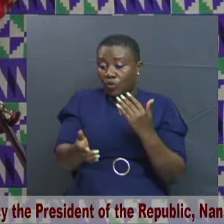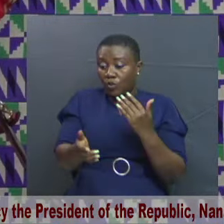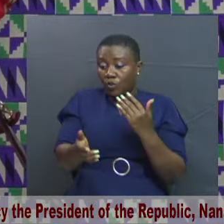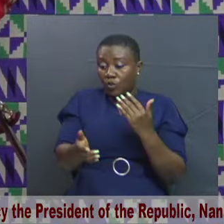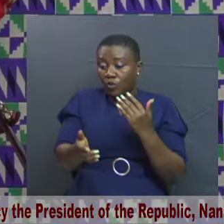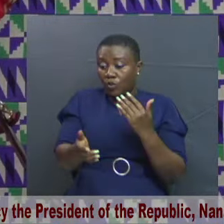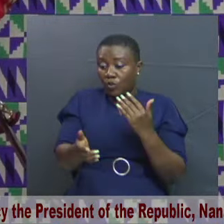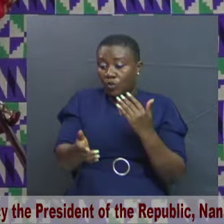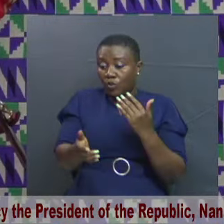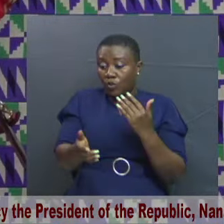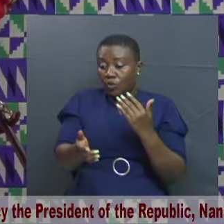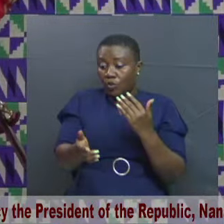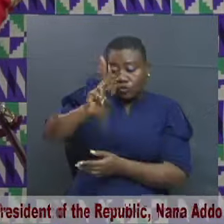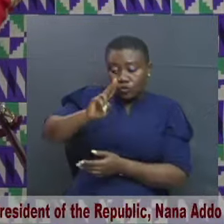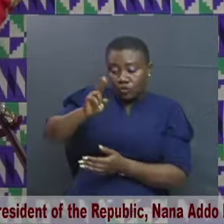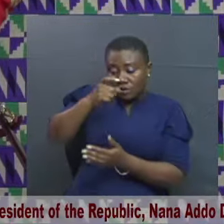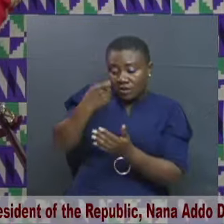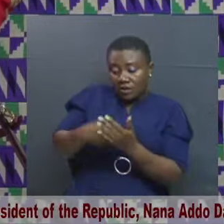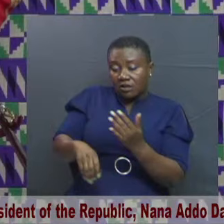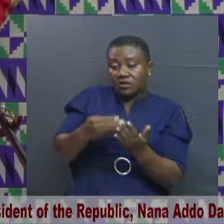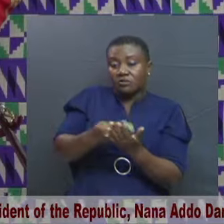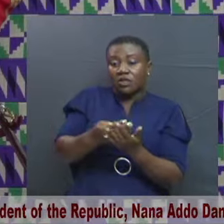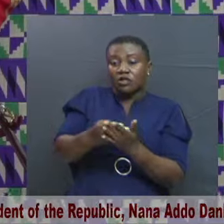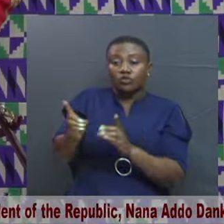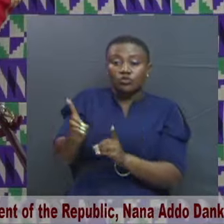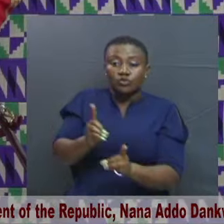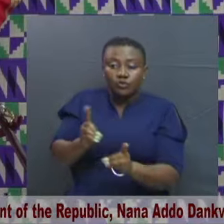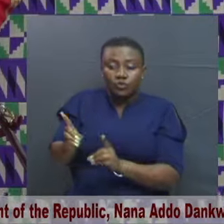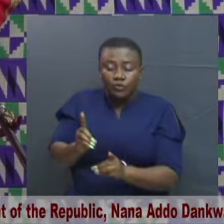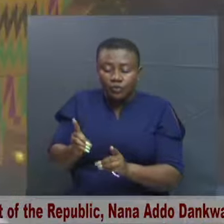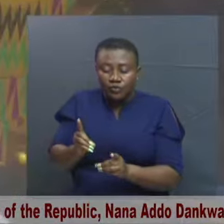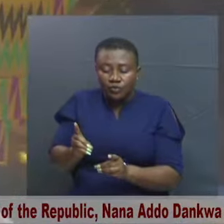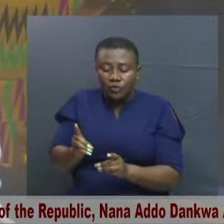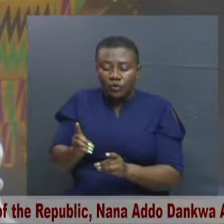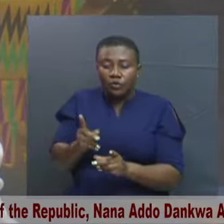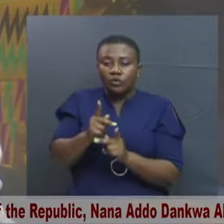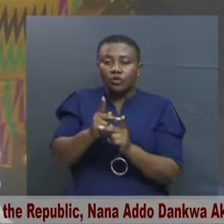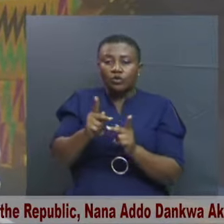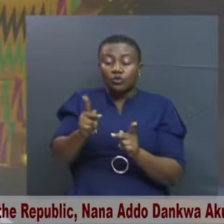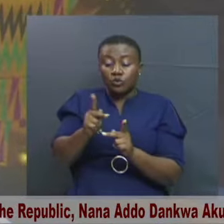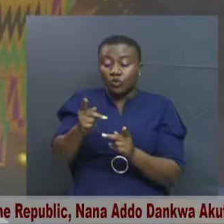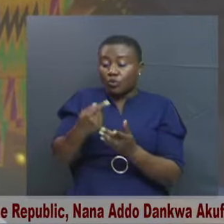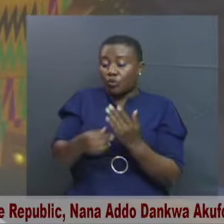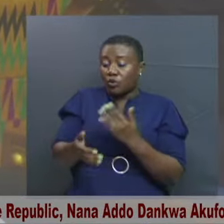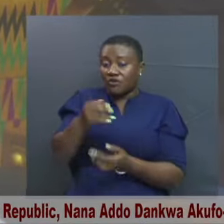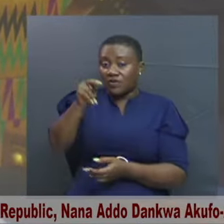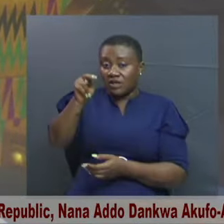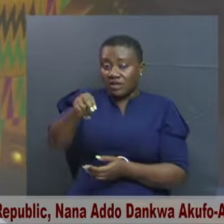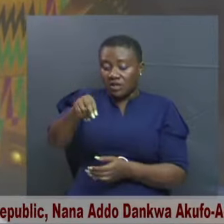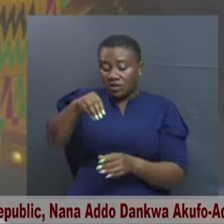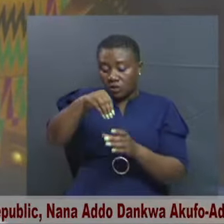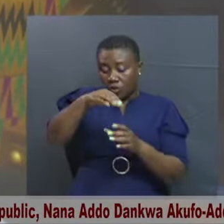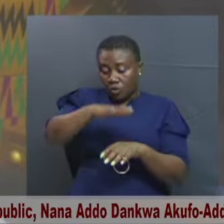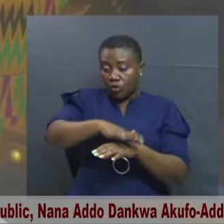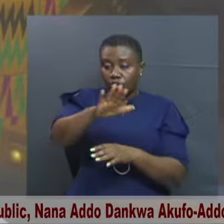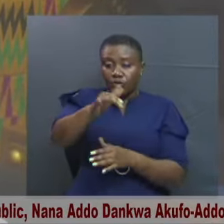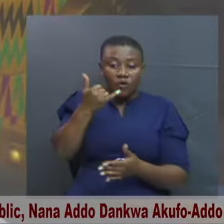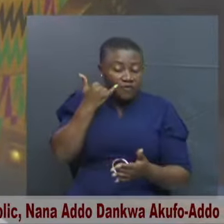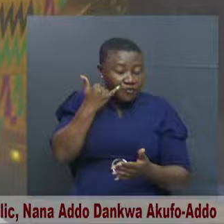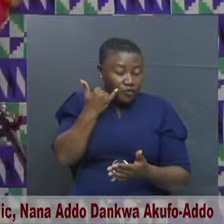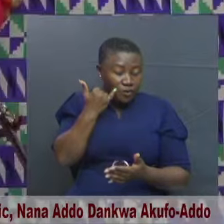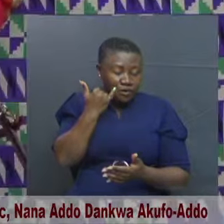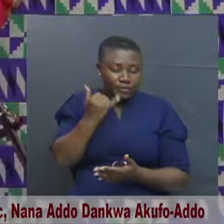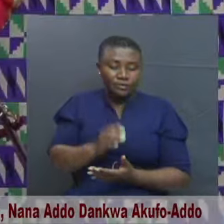use your tax money to execute the key to your query is right there on your phone to